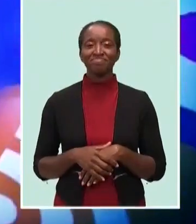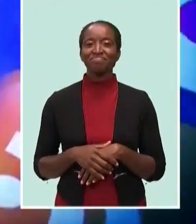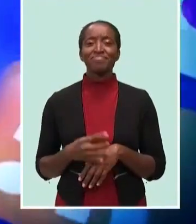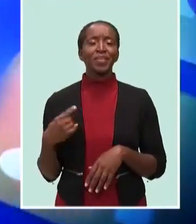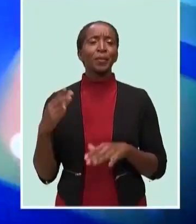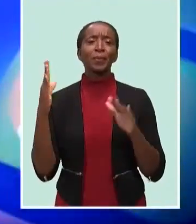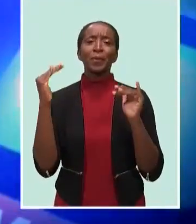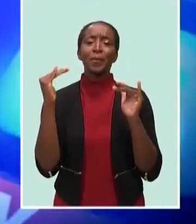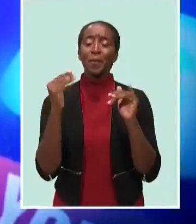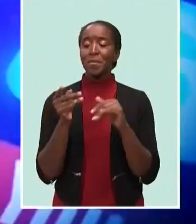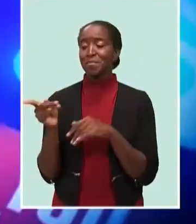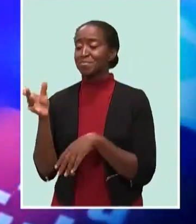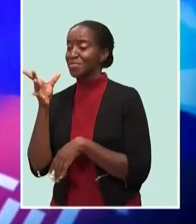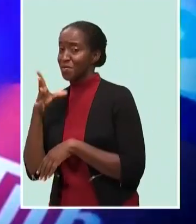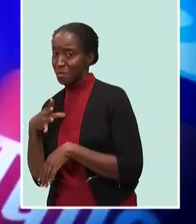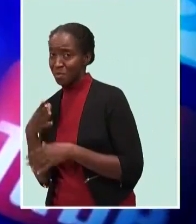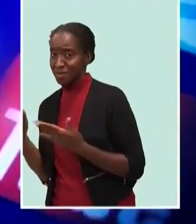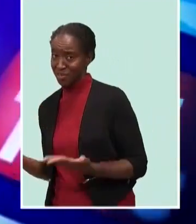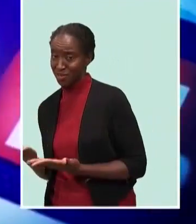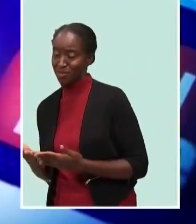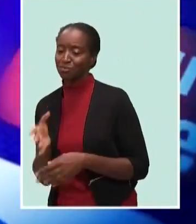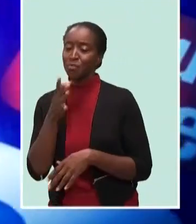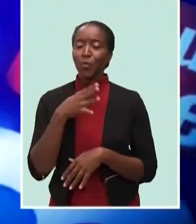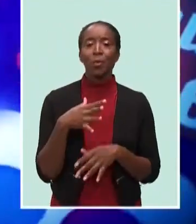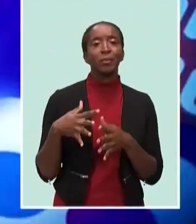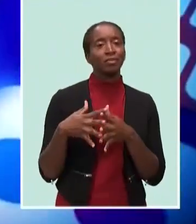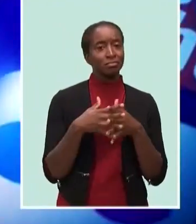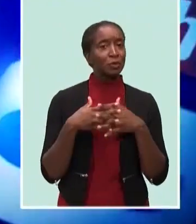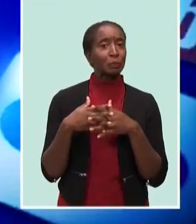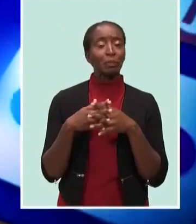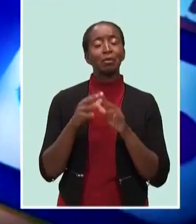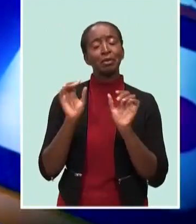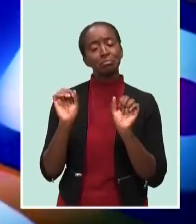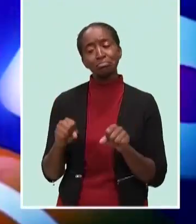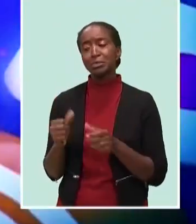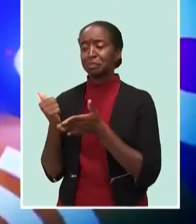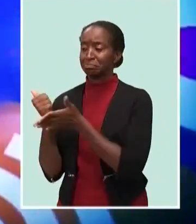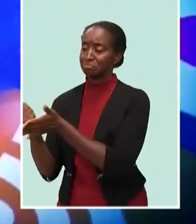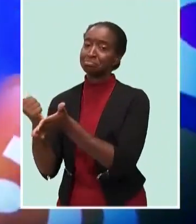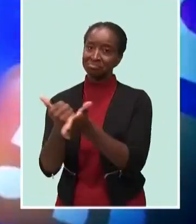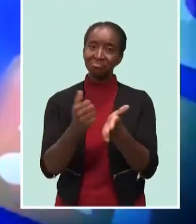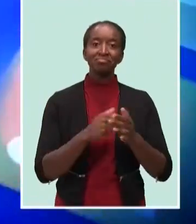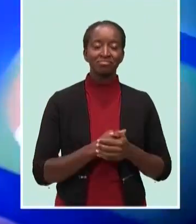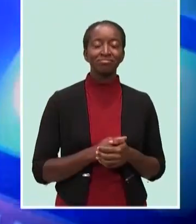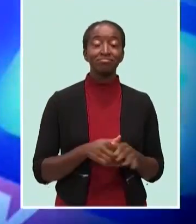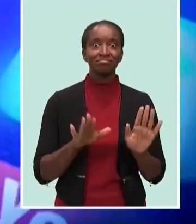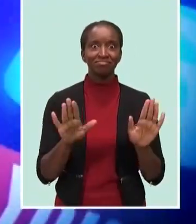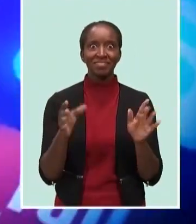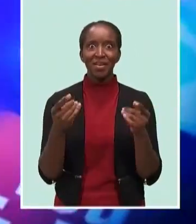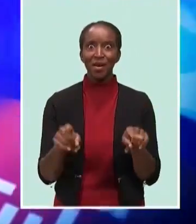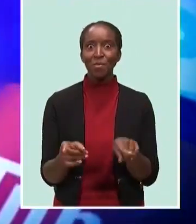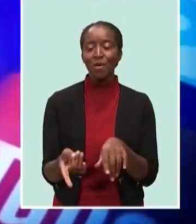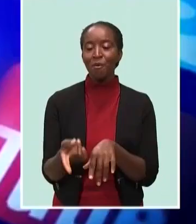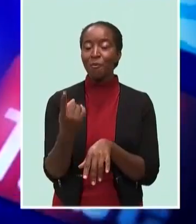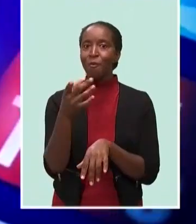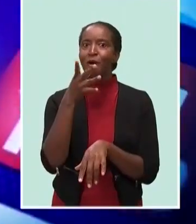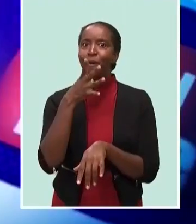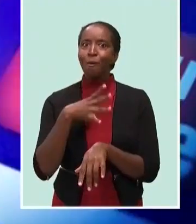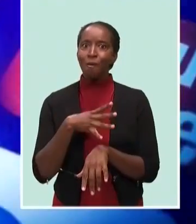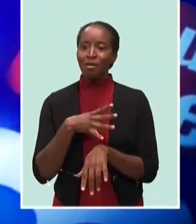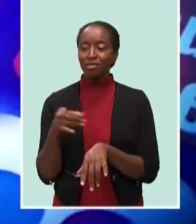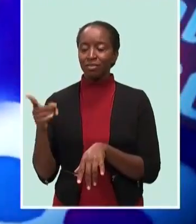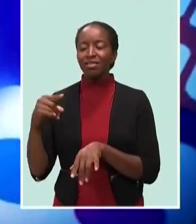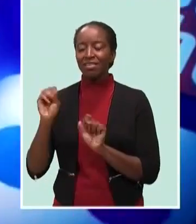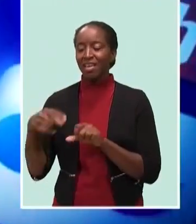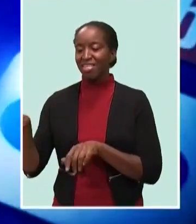reasons to celebrate, just like this woman in this next video. She was captured on camera celebrating after doctors declared